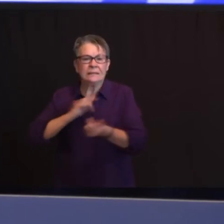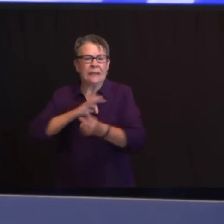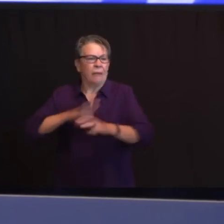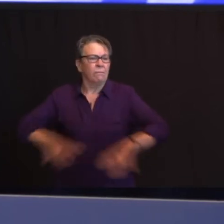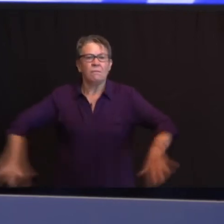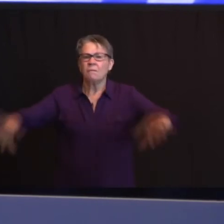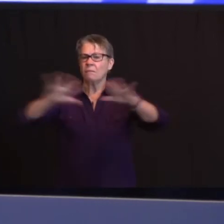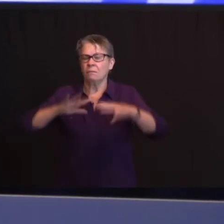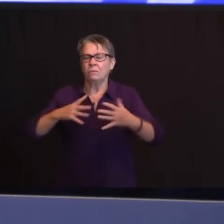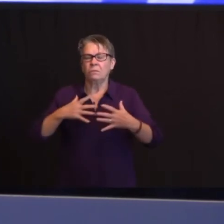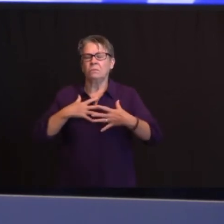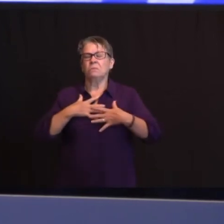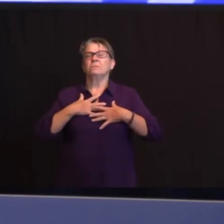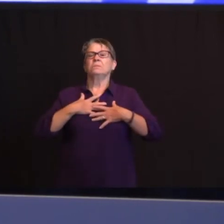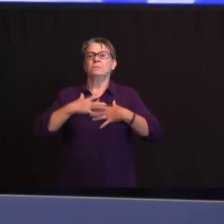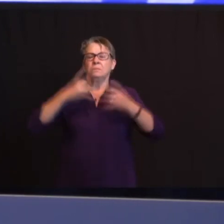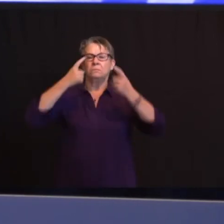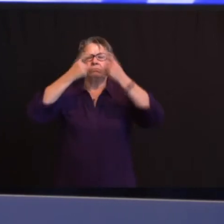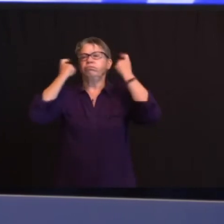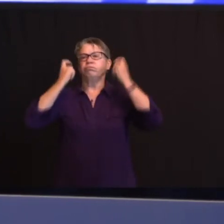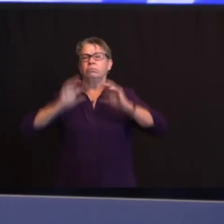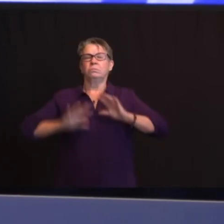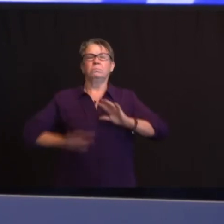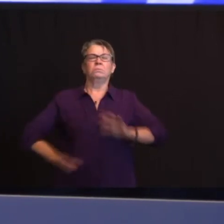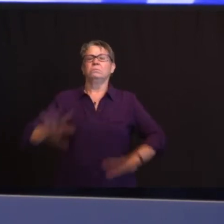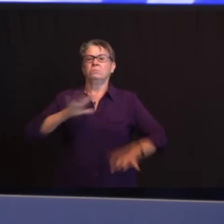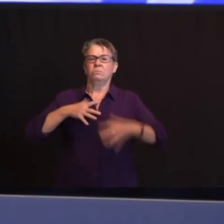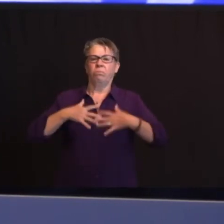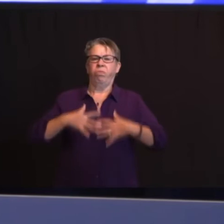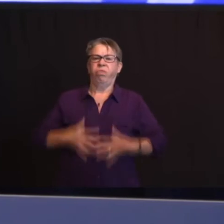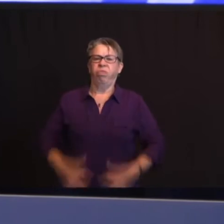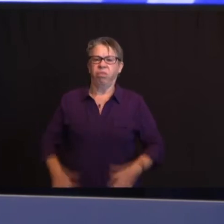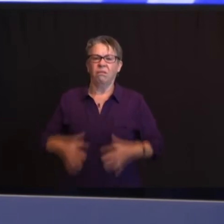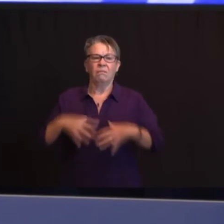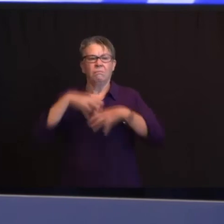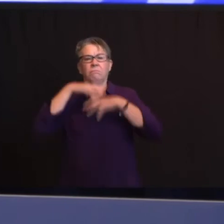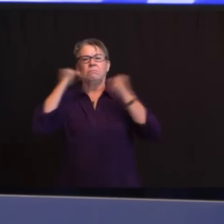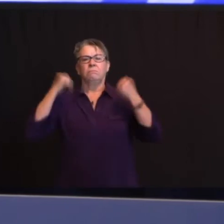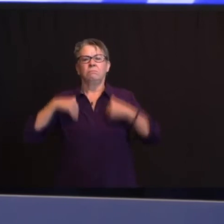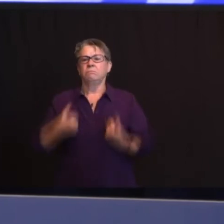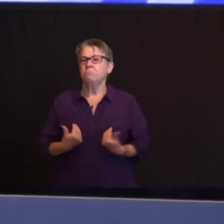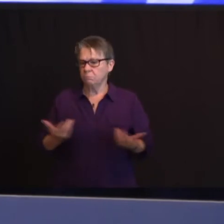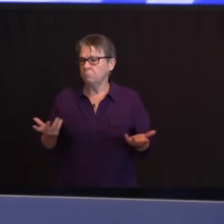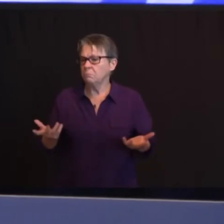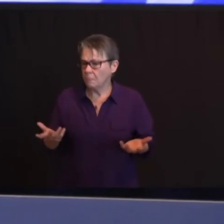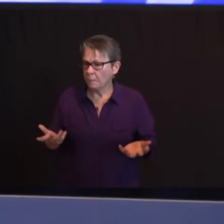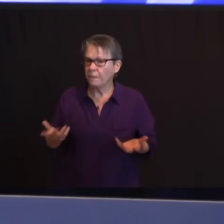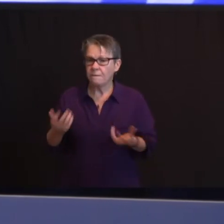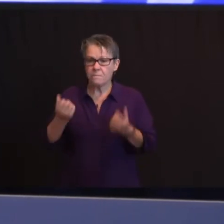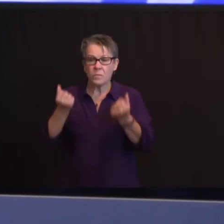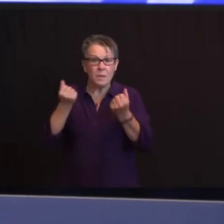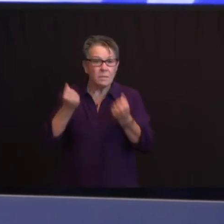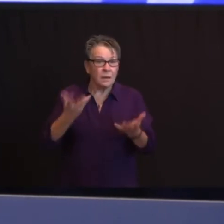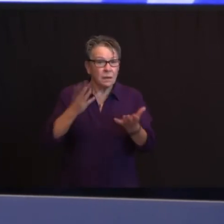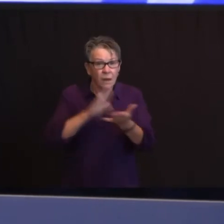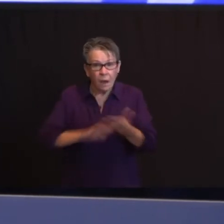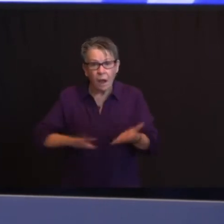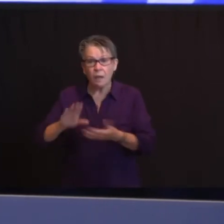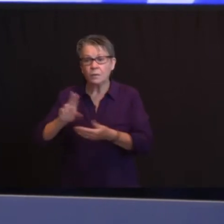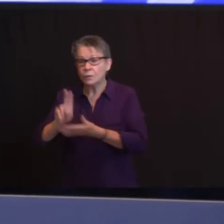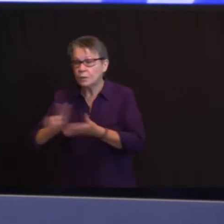universities have set up counseling centers and outreach services to those employees, appropriately